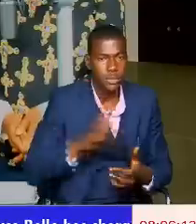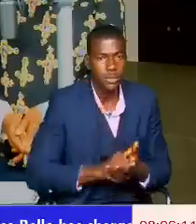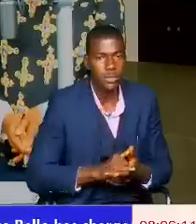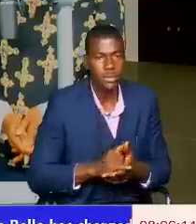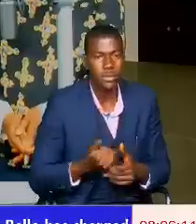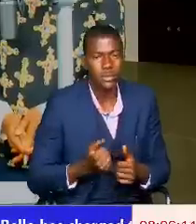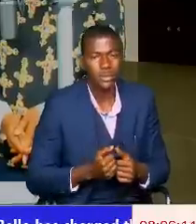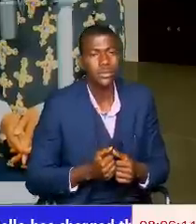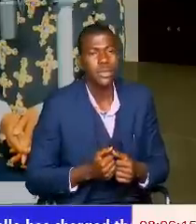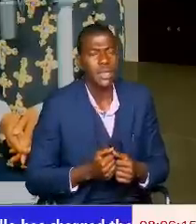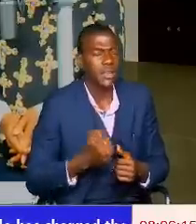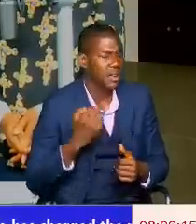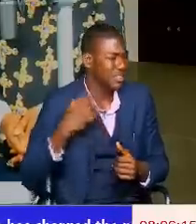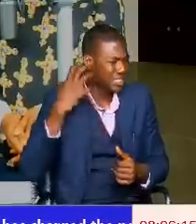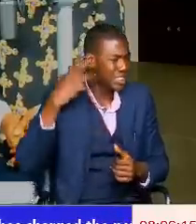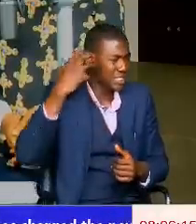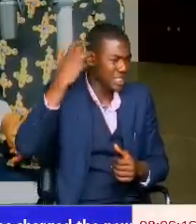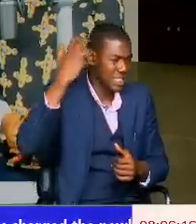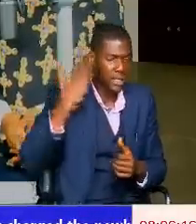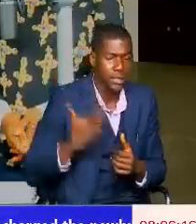sound cha-cha-cha-cha-cha-cha-cha-cha.